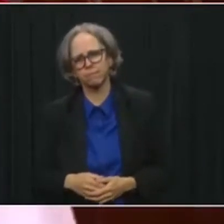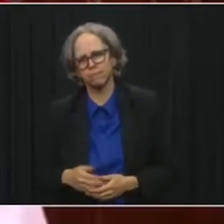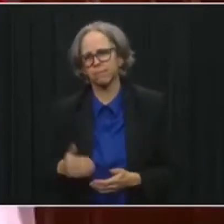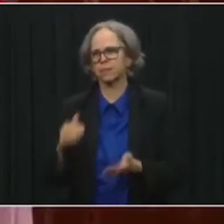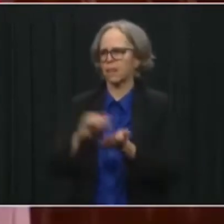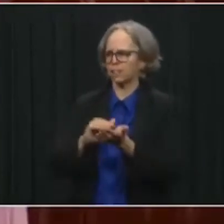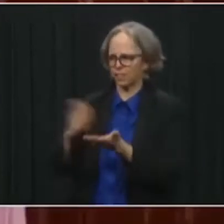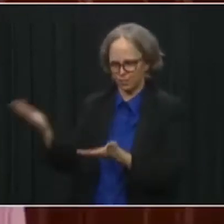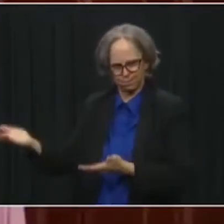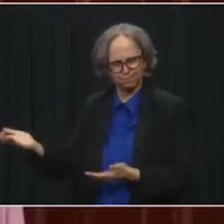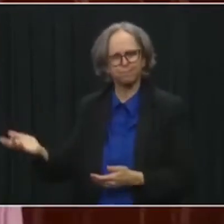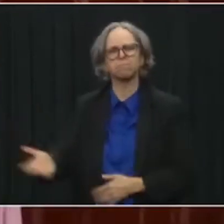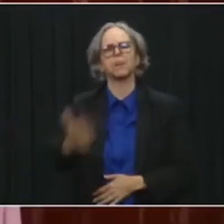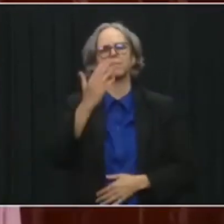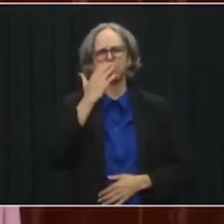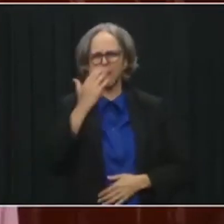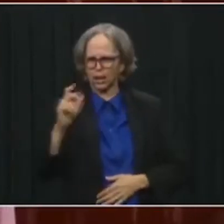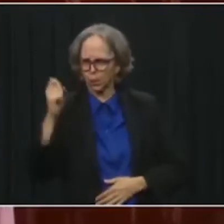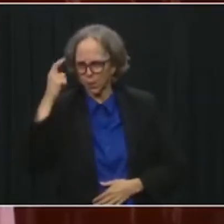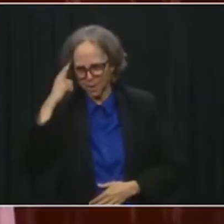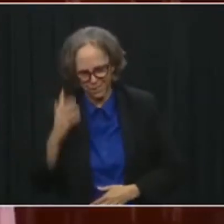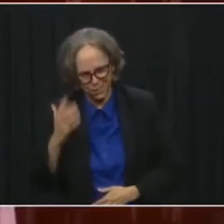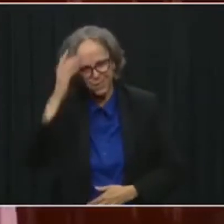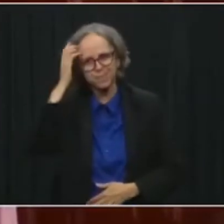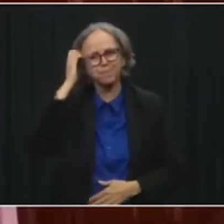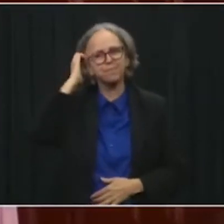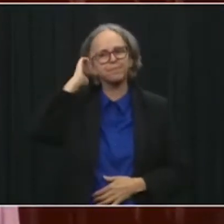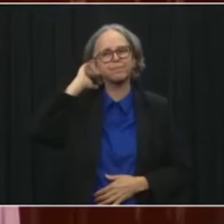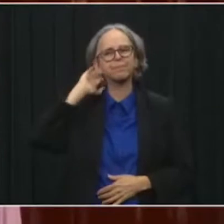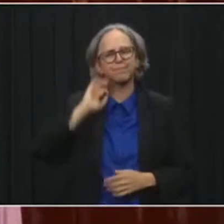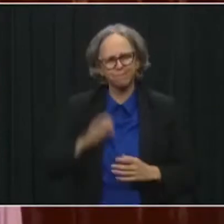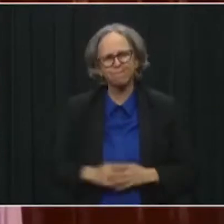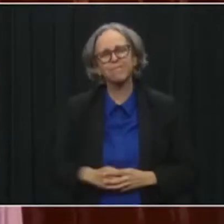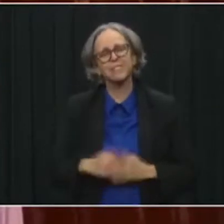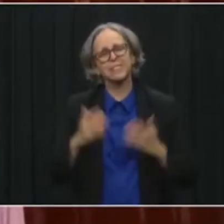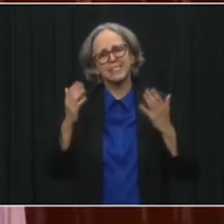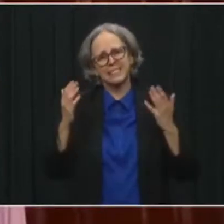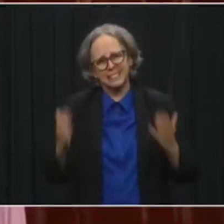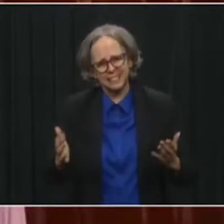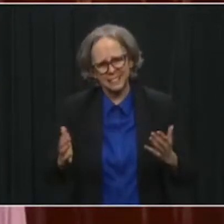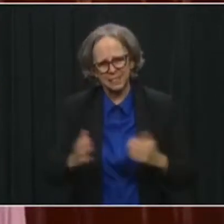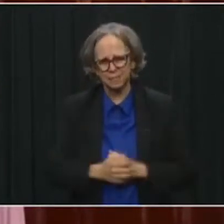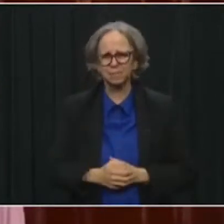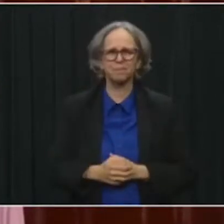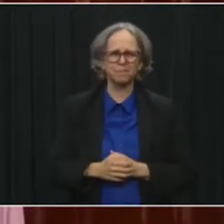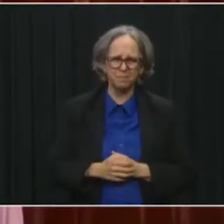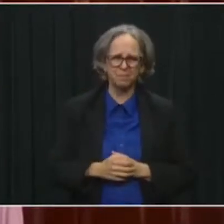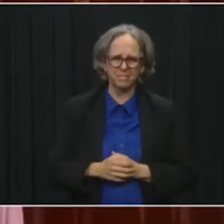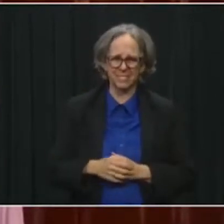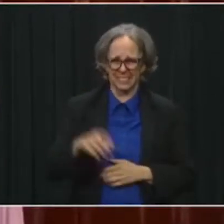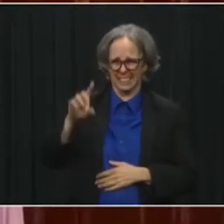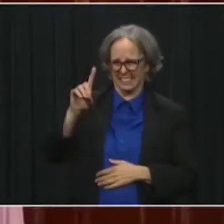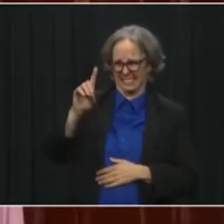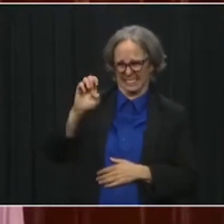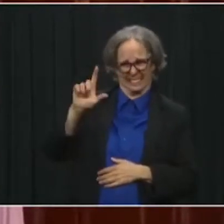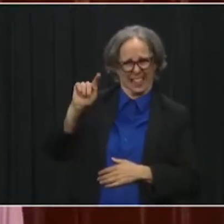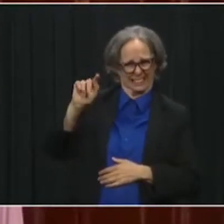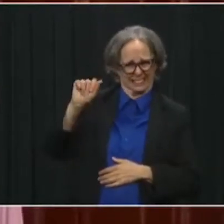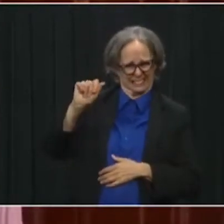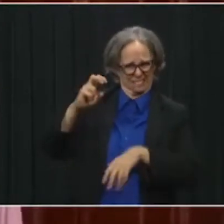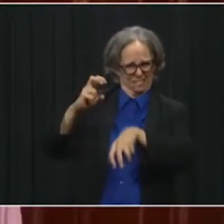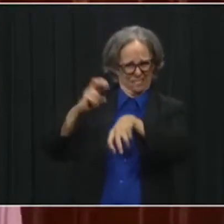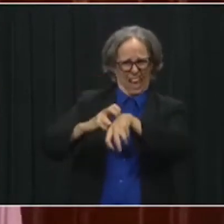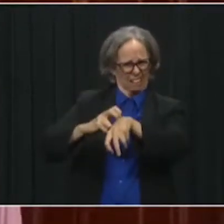Well, thank you, Governor. And you know, really what Delta variant is causing all of us to do is have